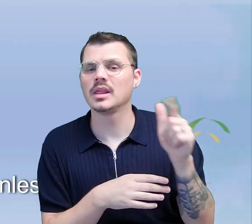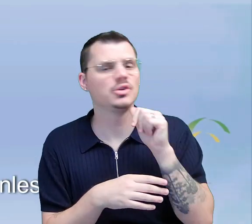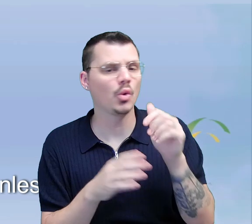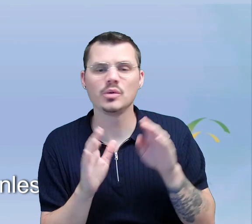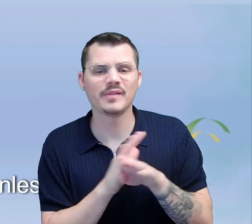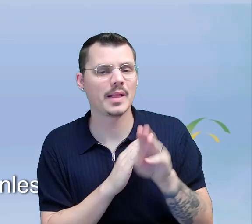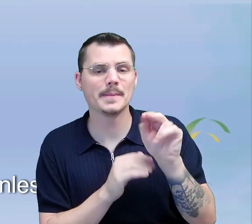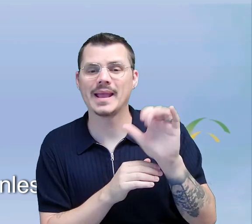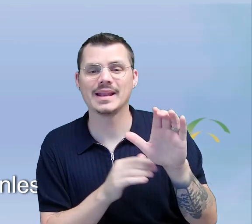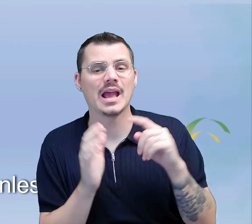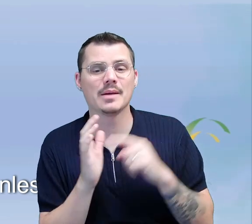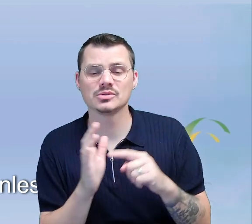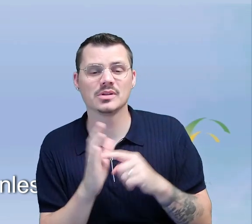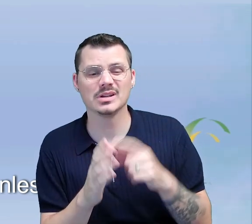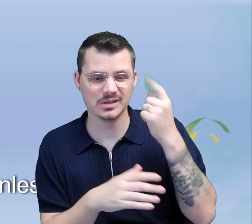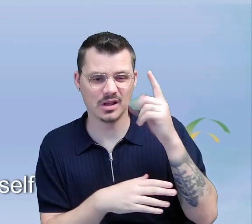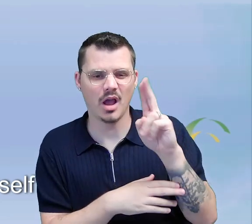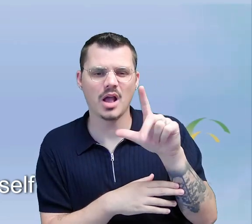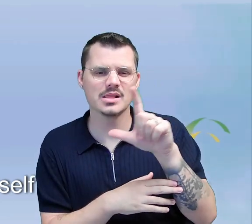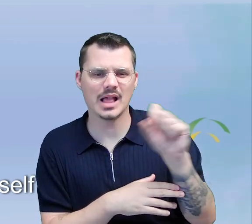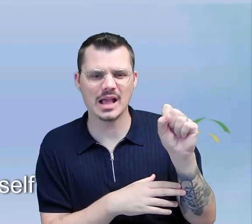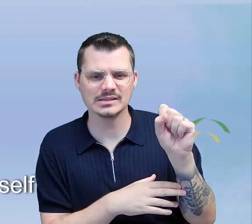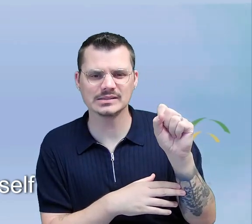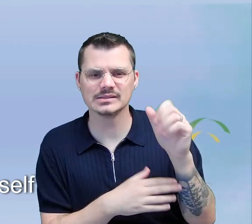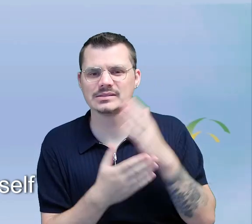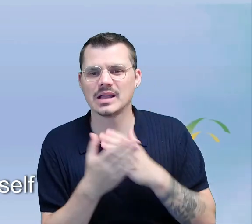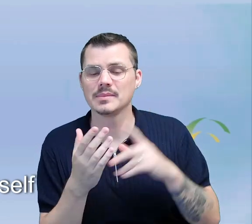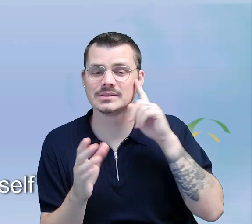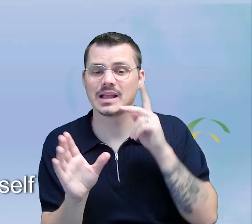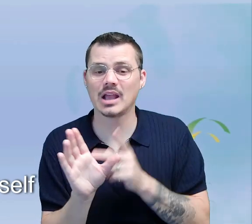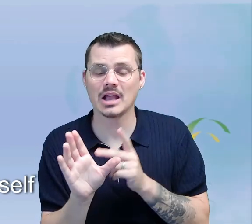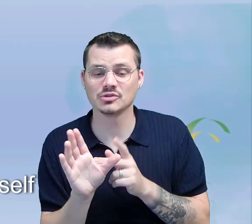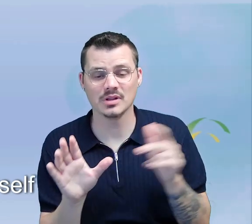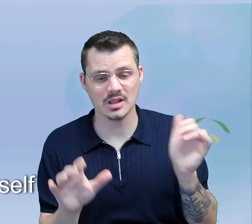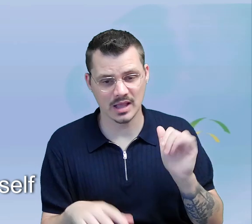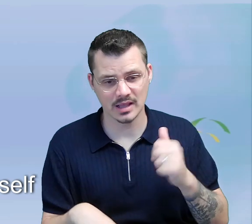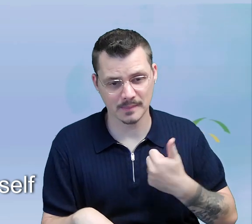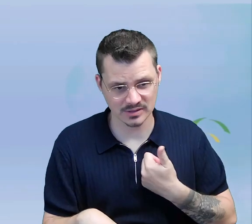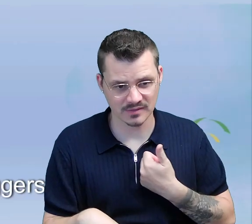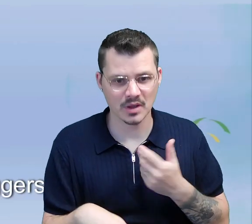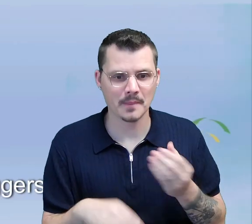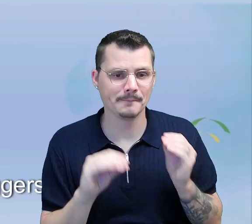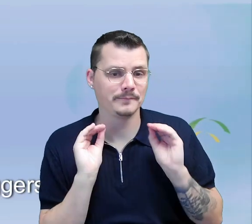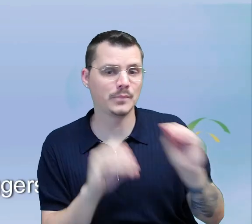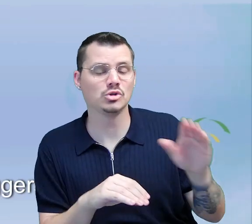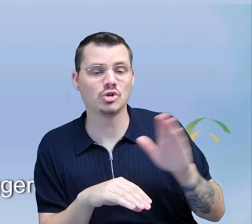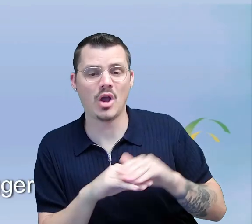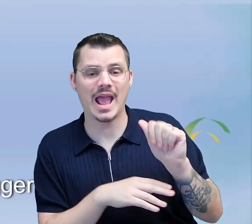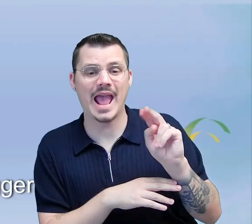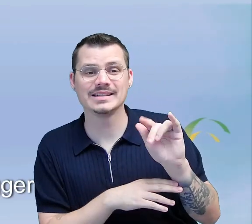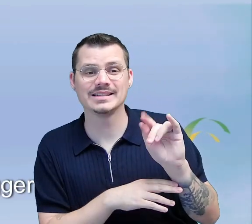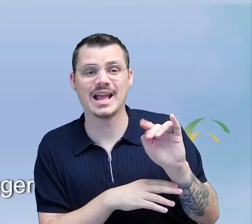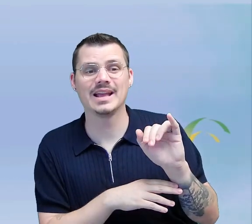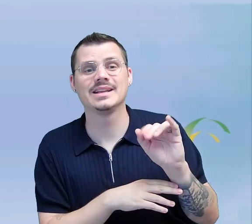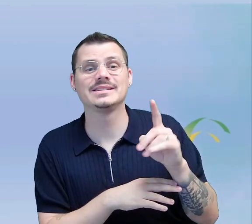they don't develop a manic episode unless some clever psychiatrist, such as myself, puts them on an antidepressant